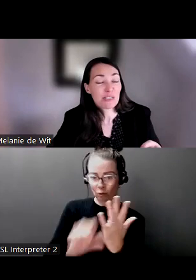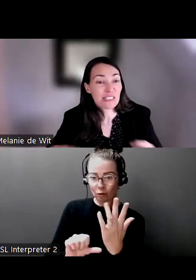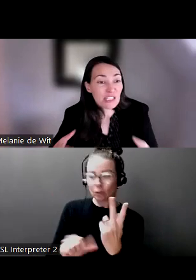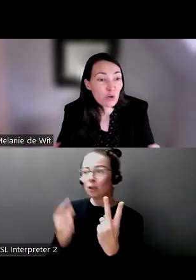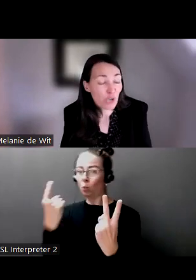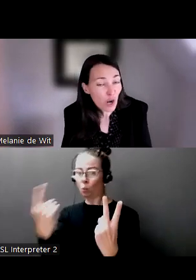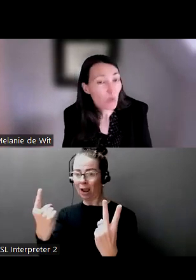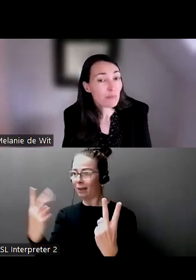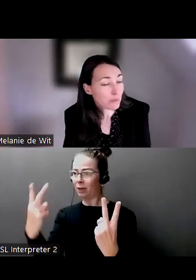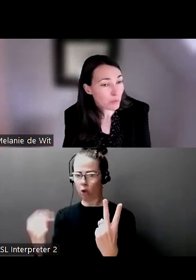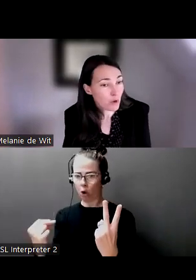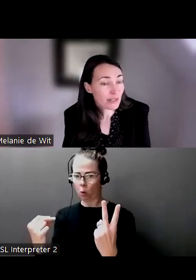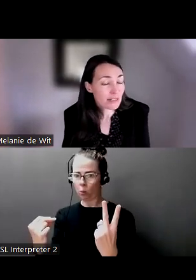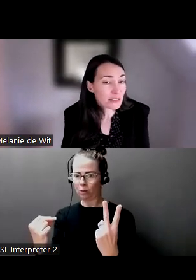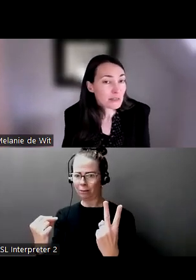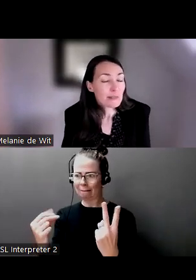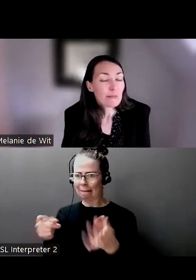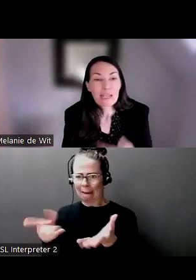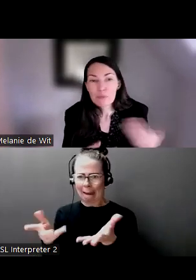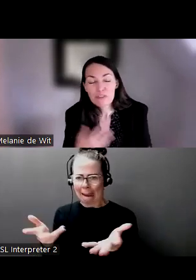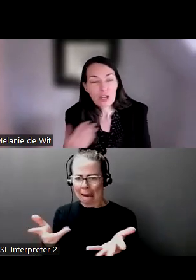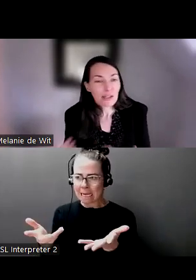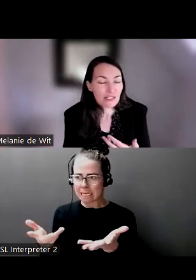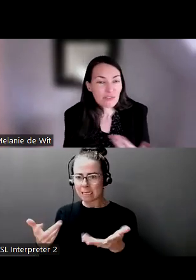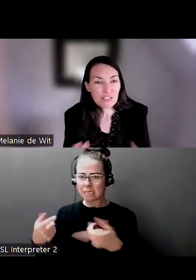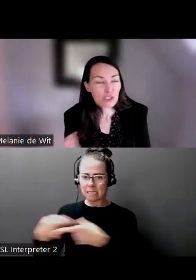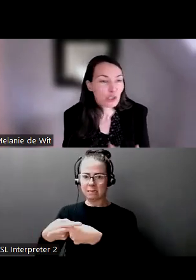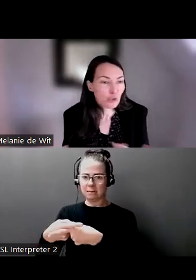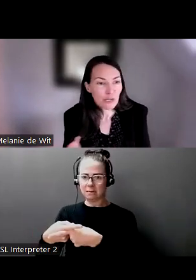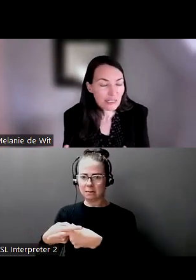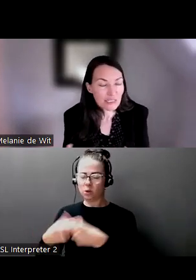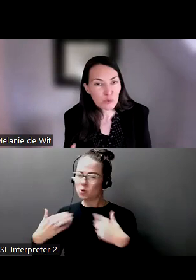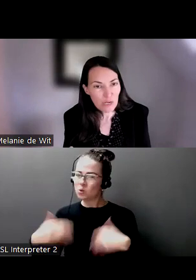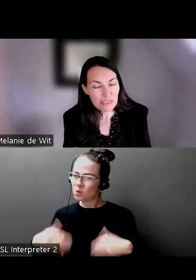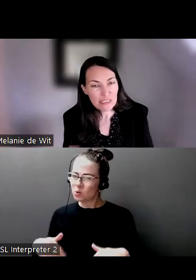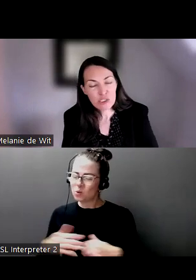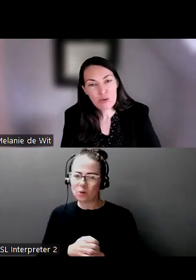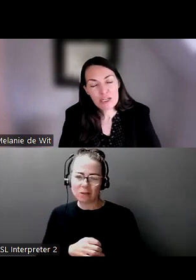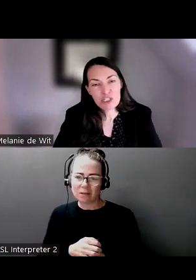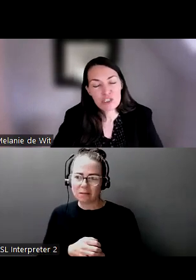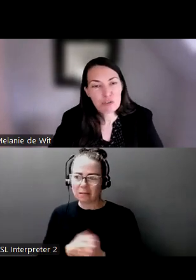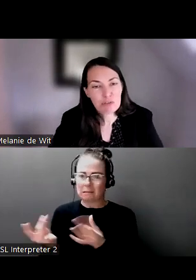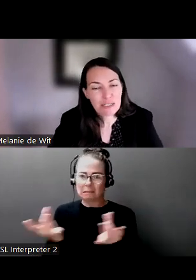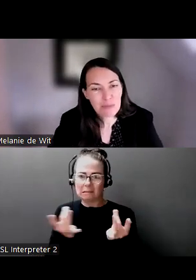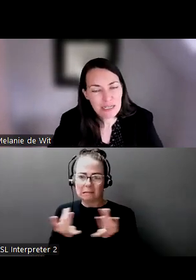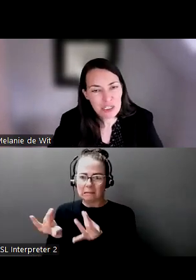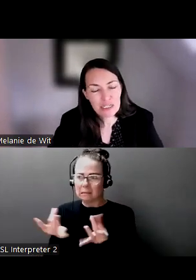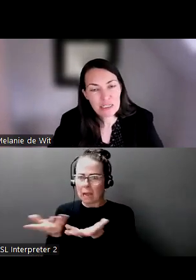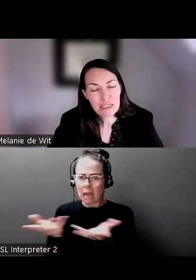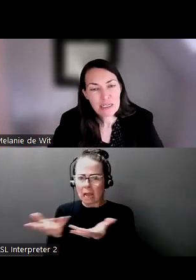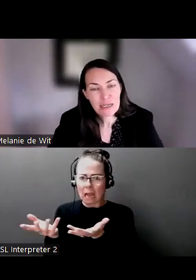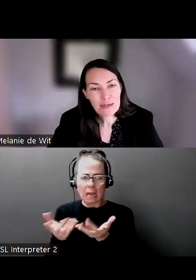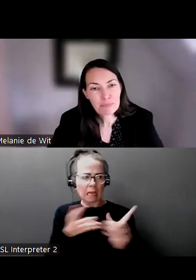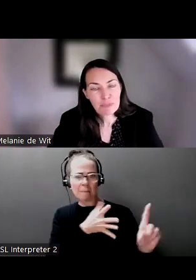distressed because they don't know what mom would want. And we've got kind of this 2 against 1 situation. So you can